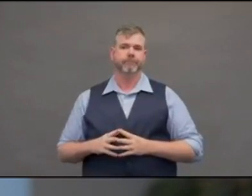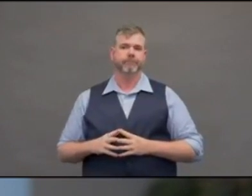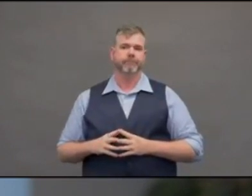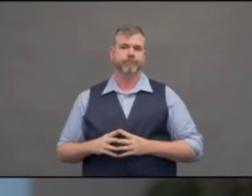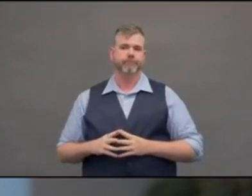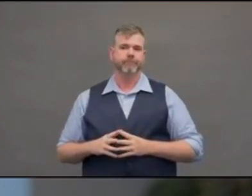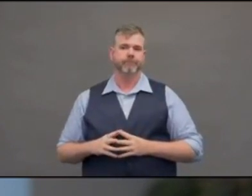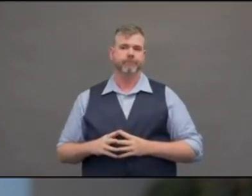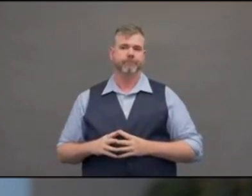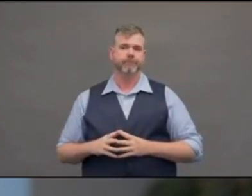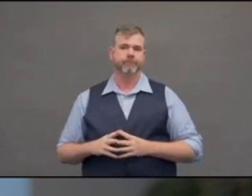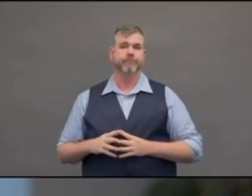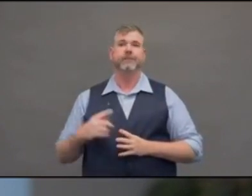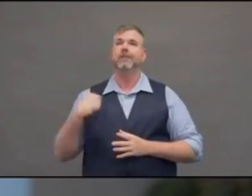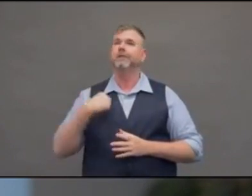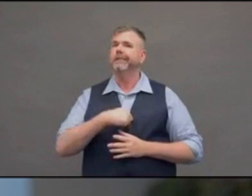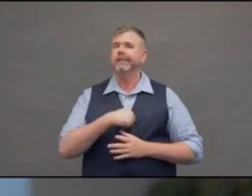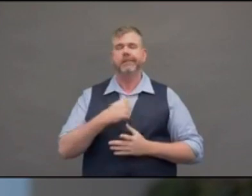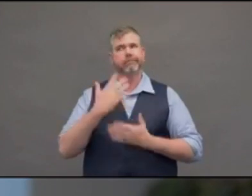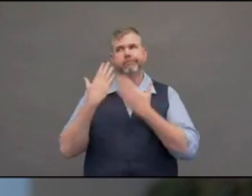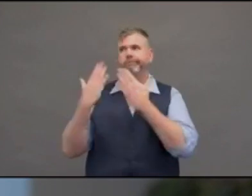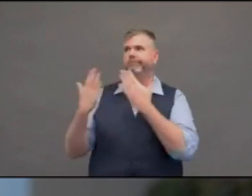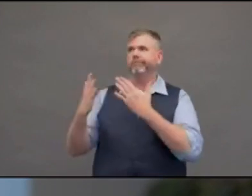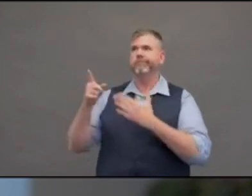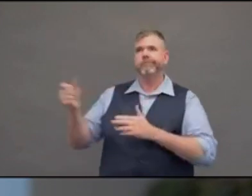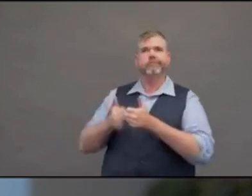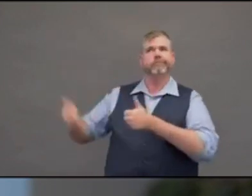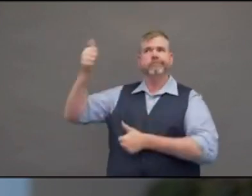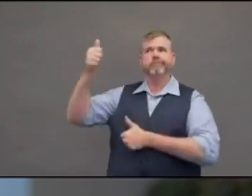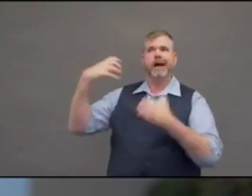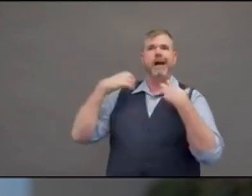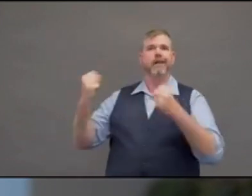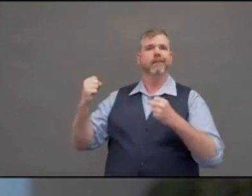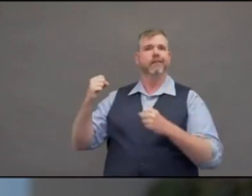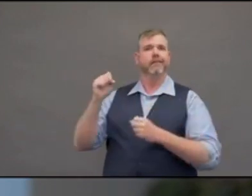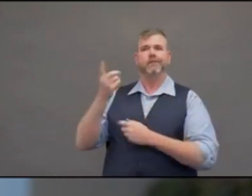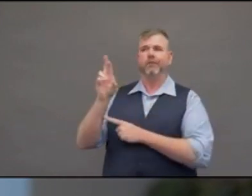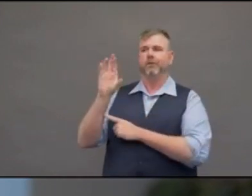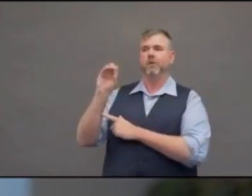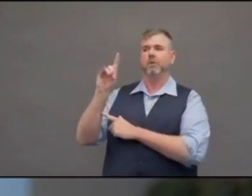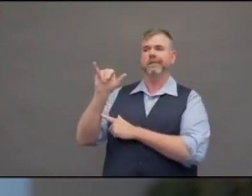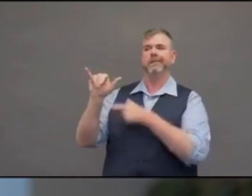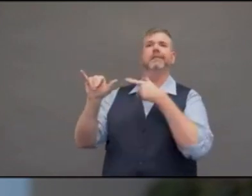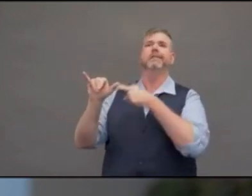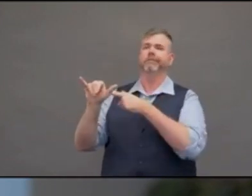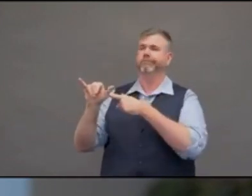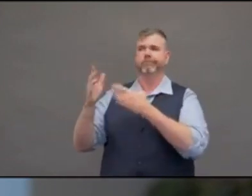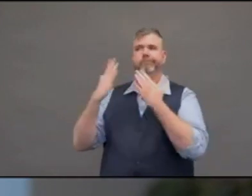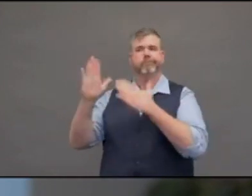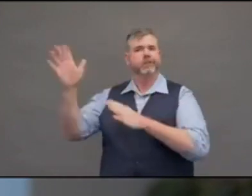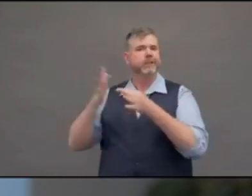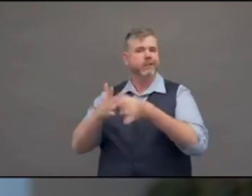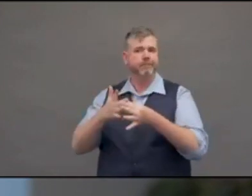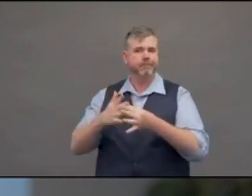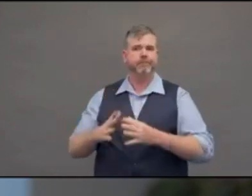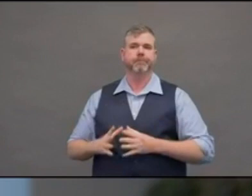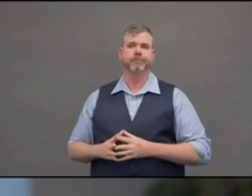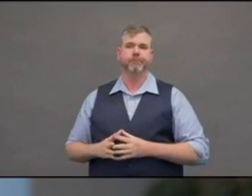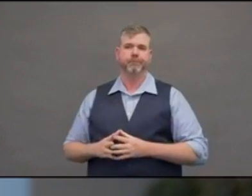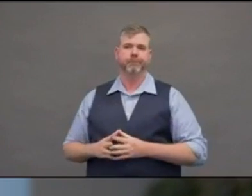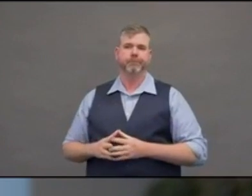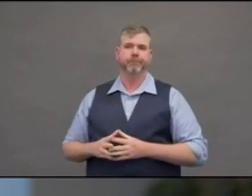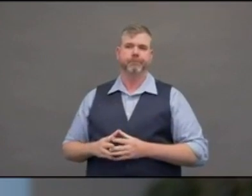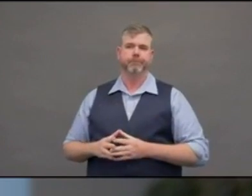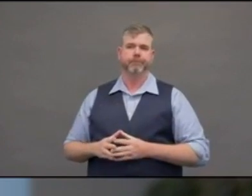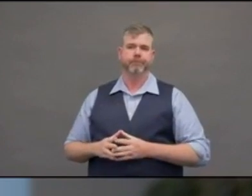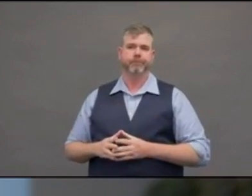officer, but we also have absolute leadership, really, from the daily actions that people take, the choices